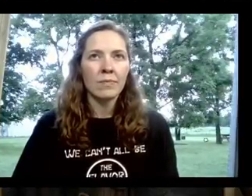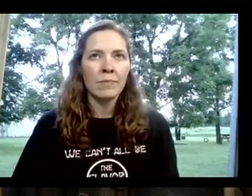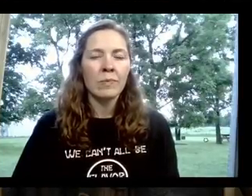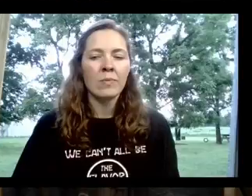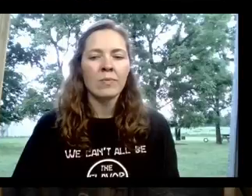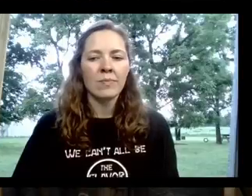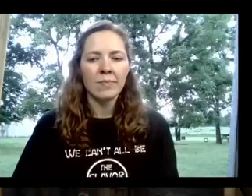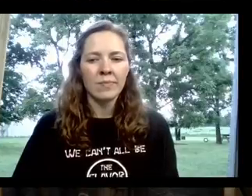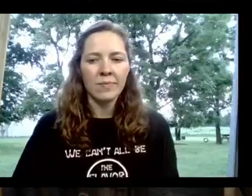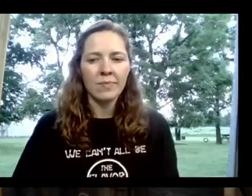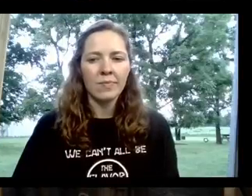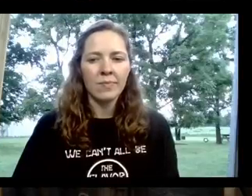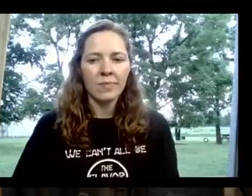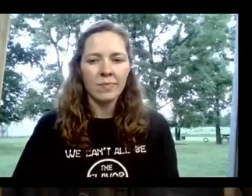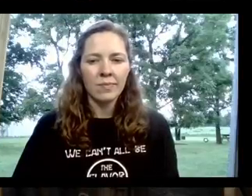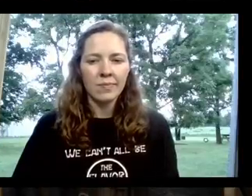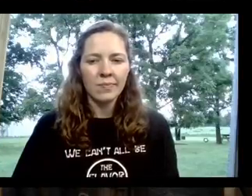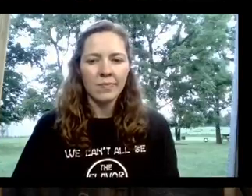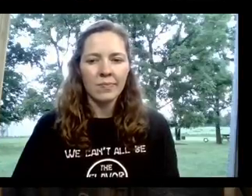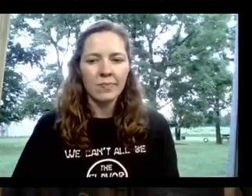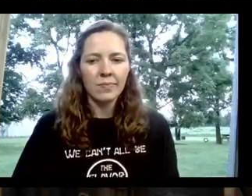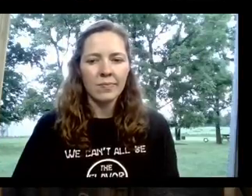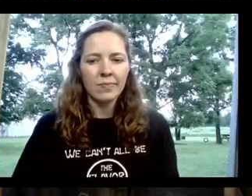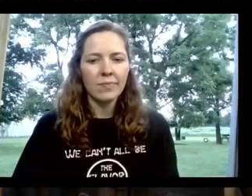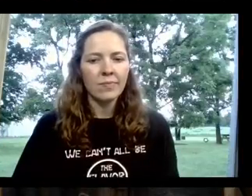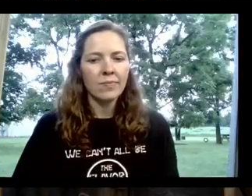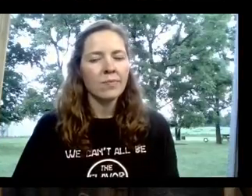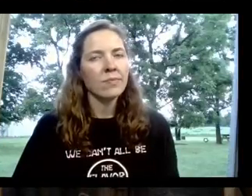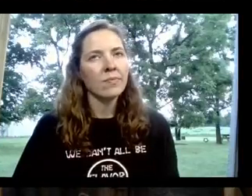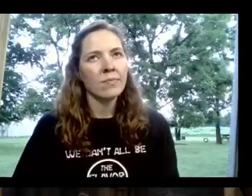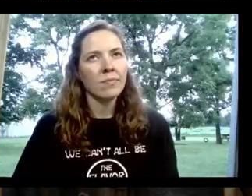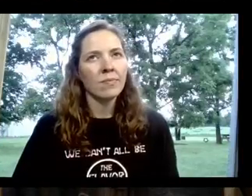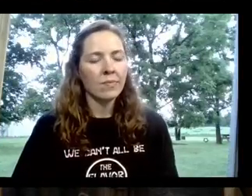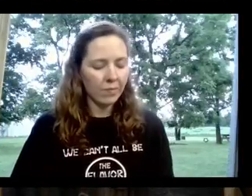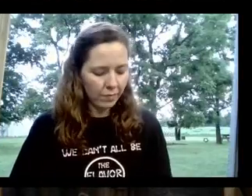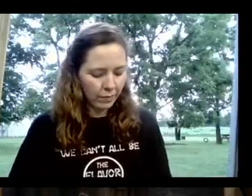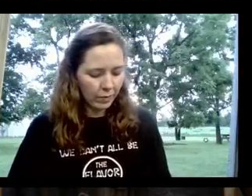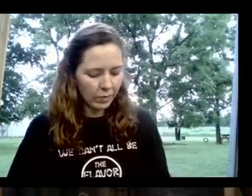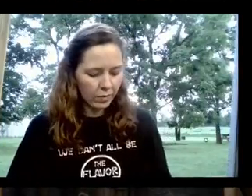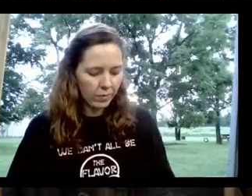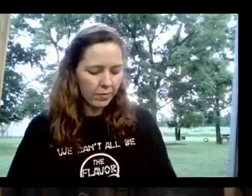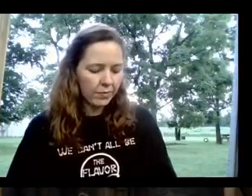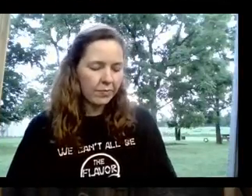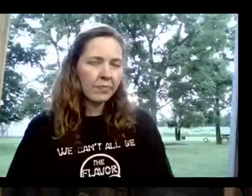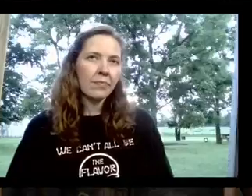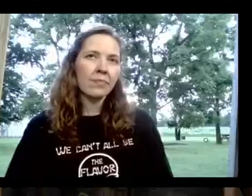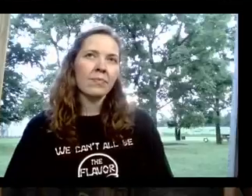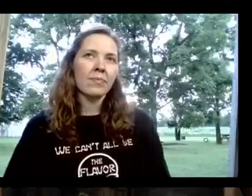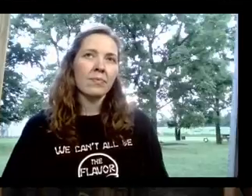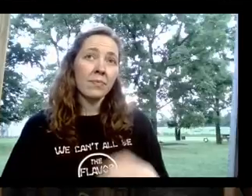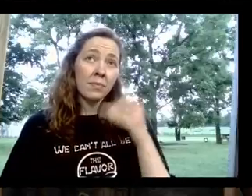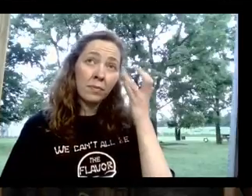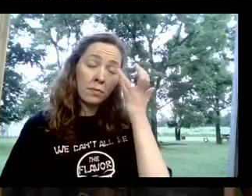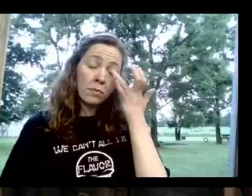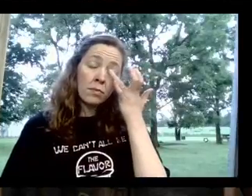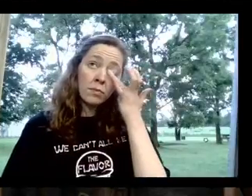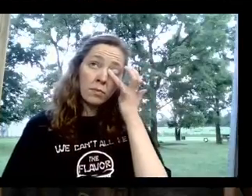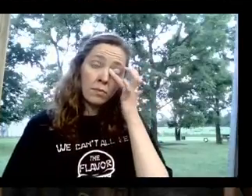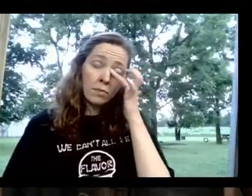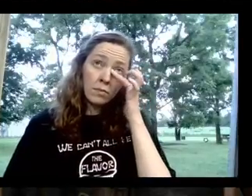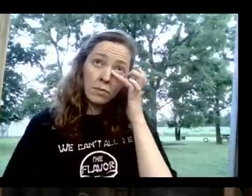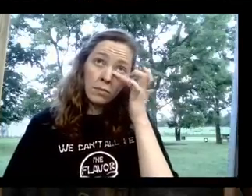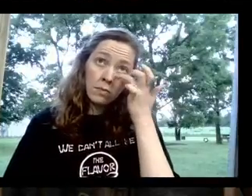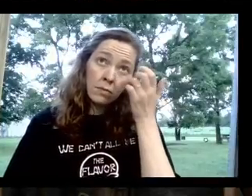and anchors and ship hulls and, you know, you name it. I mean, it's going to be rusty and crusty because it's nasty on the